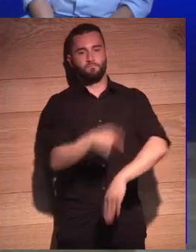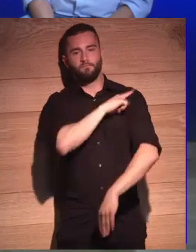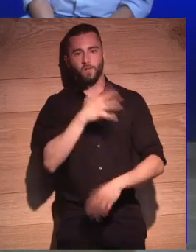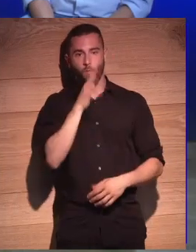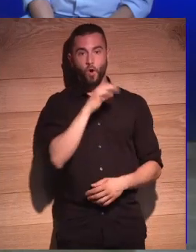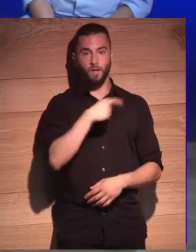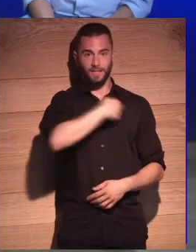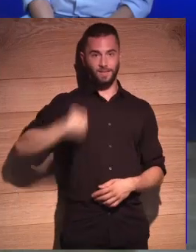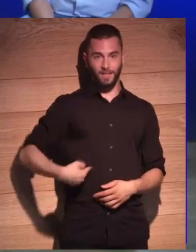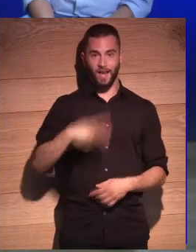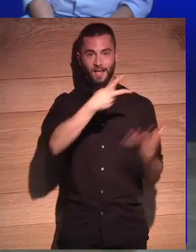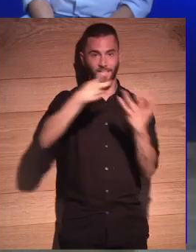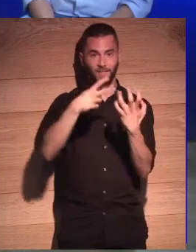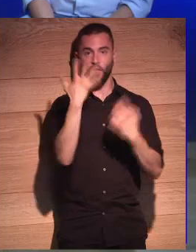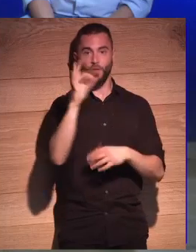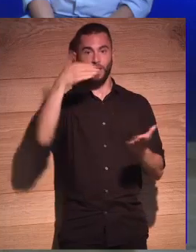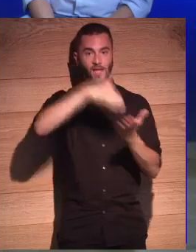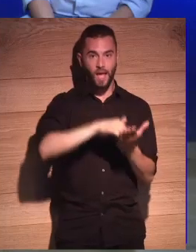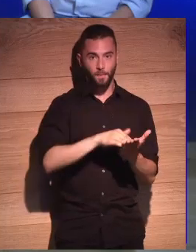really impressive. In China, there are